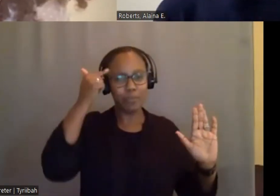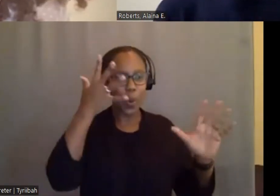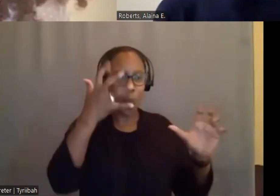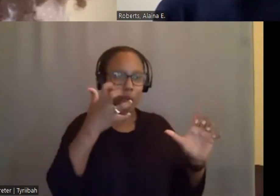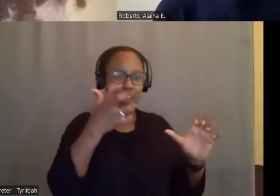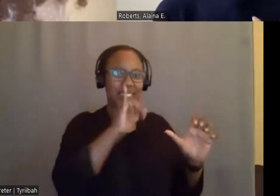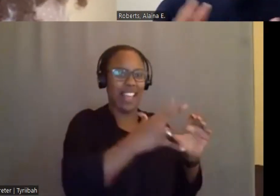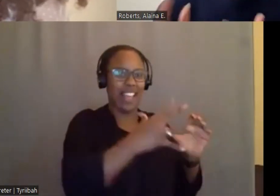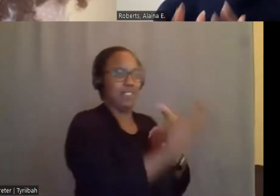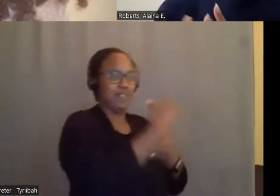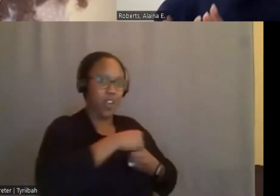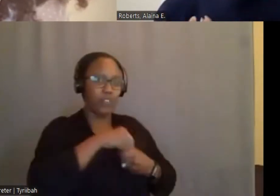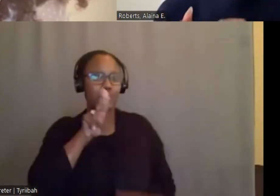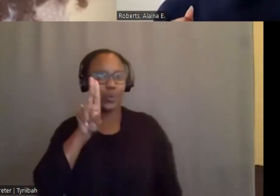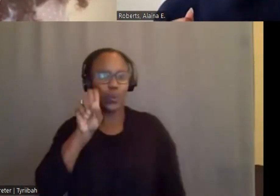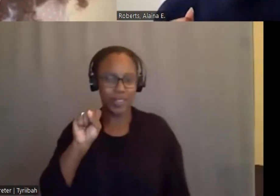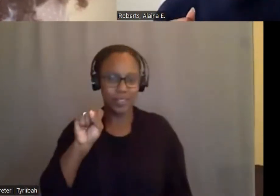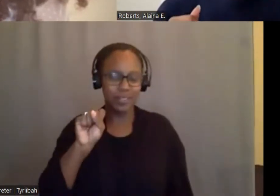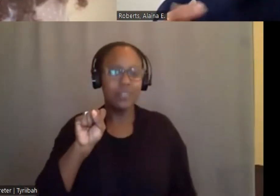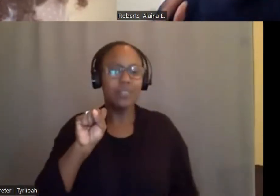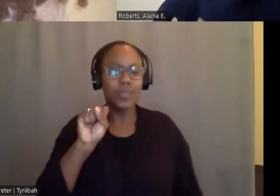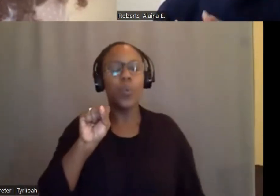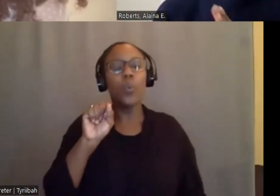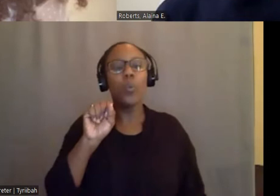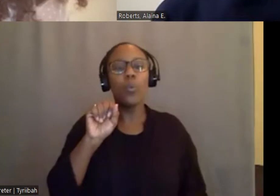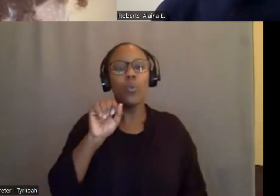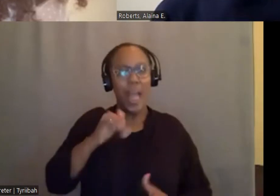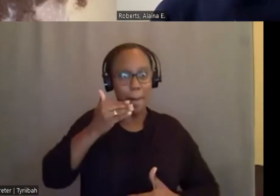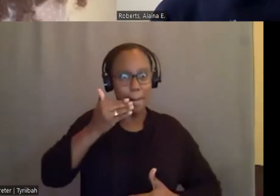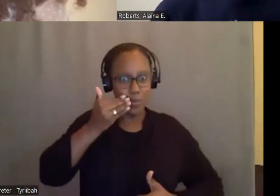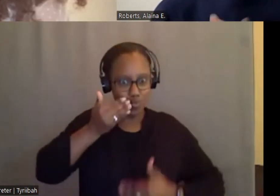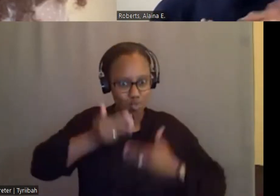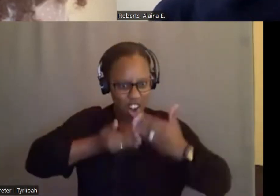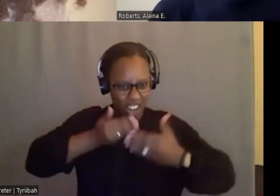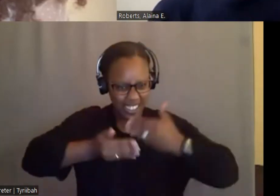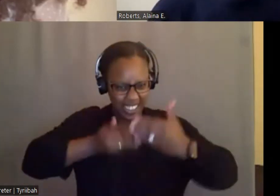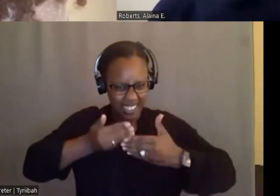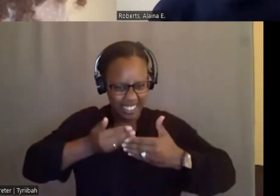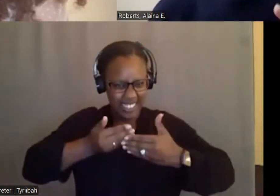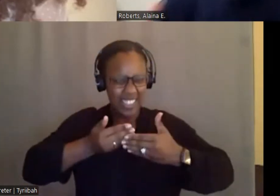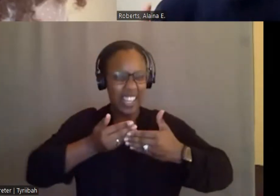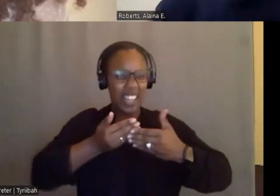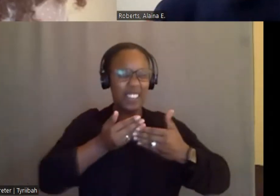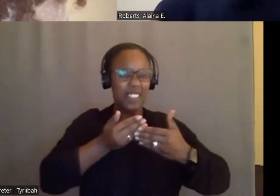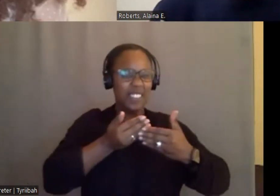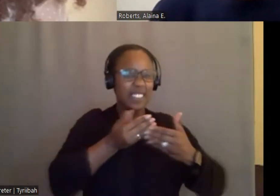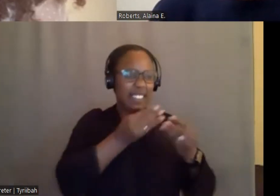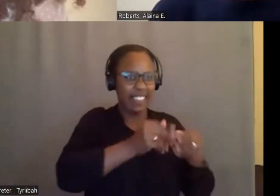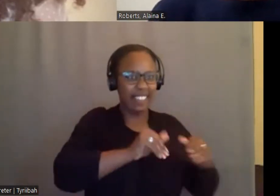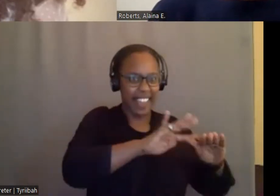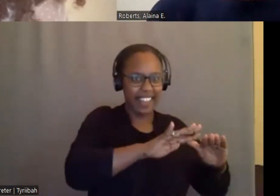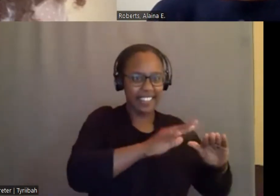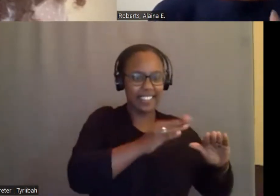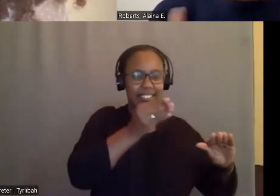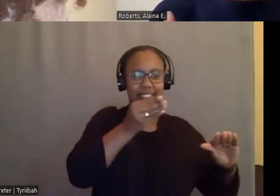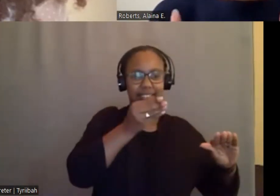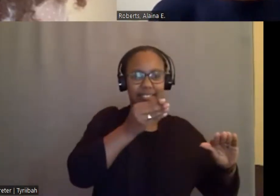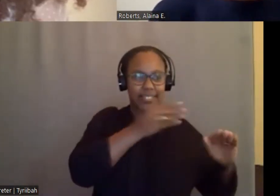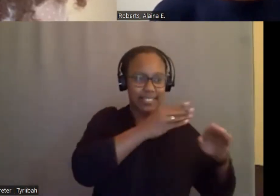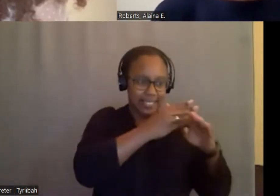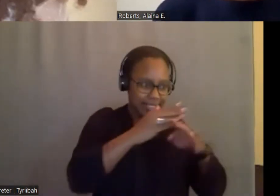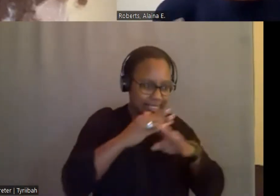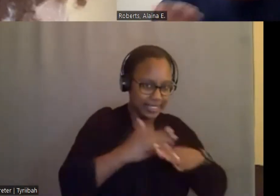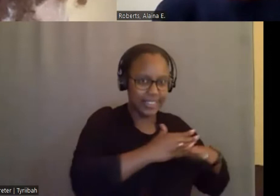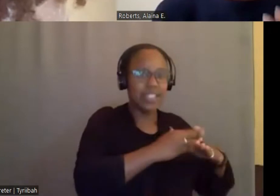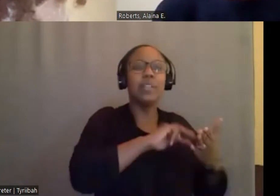States. And so this process of land selling, so first the land is given up in